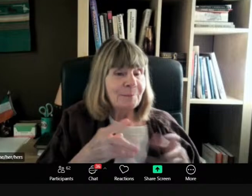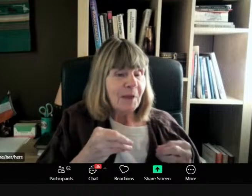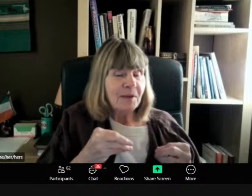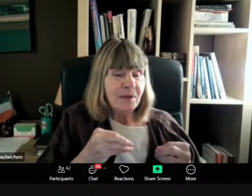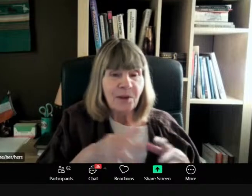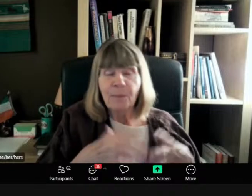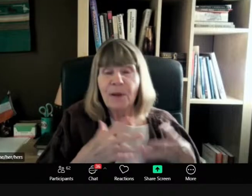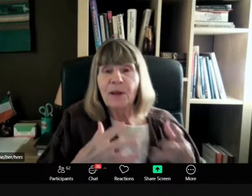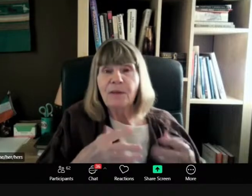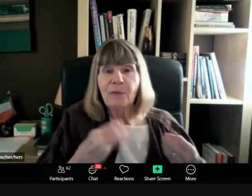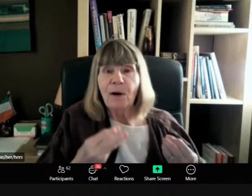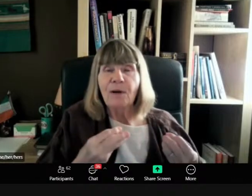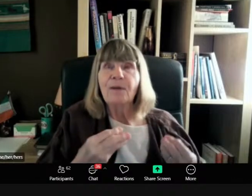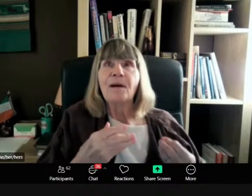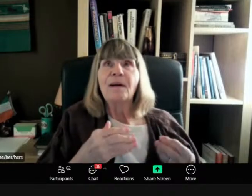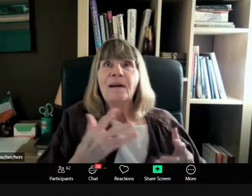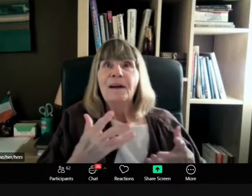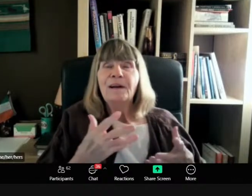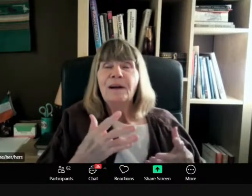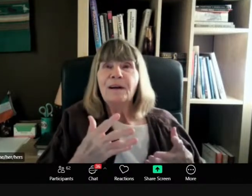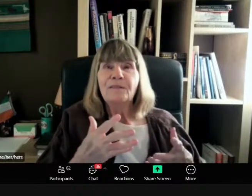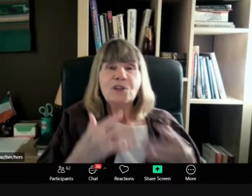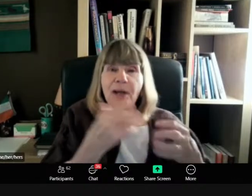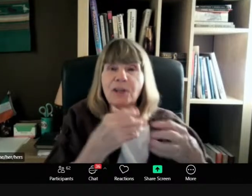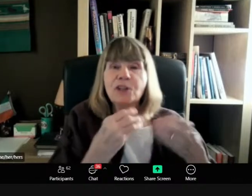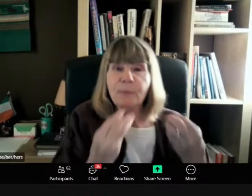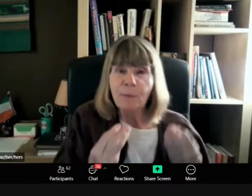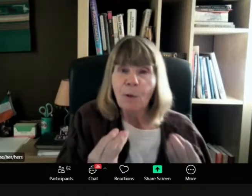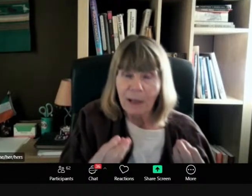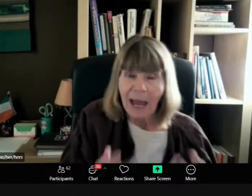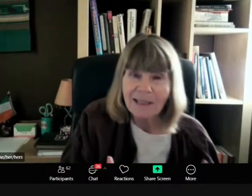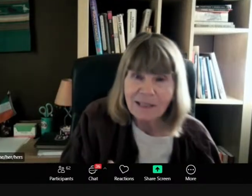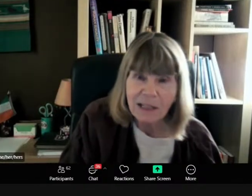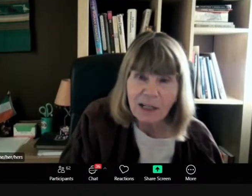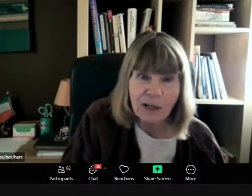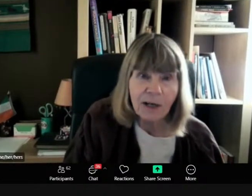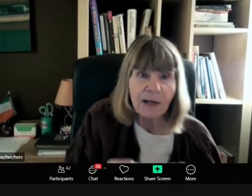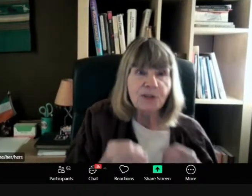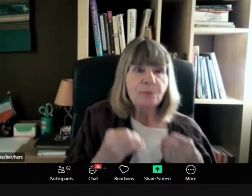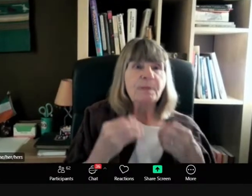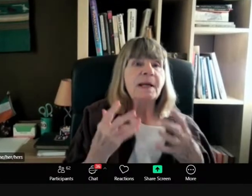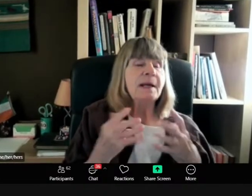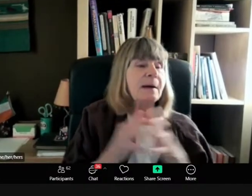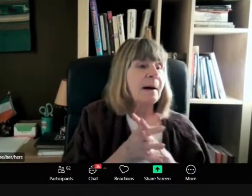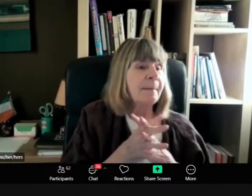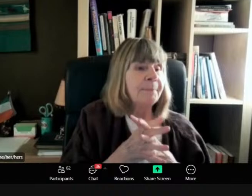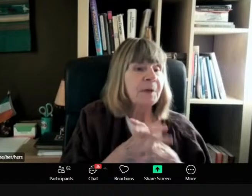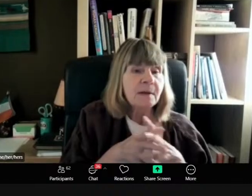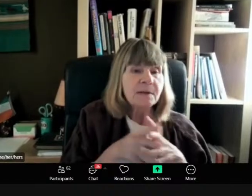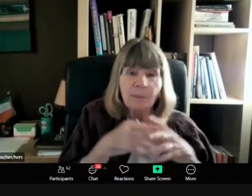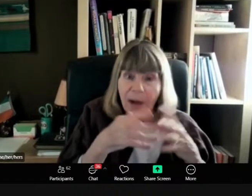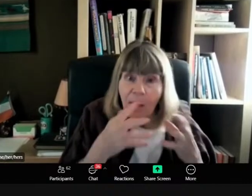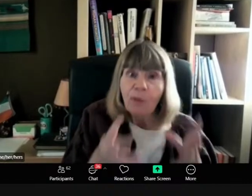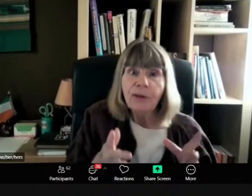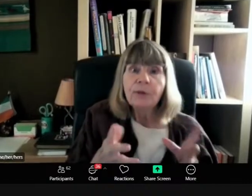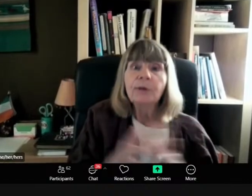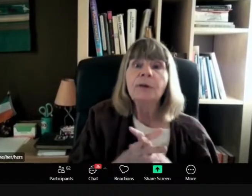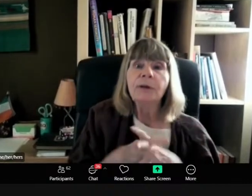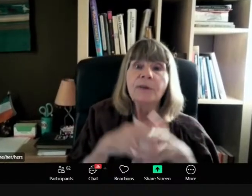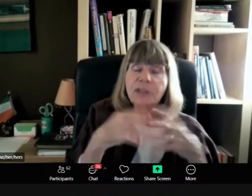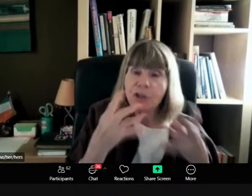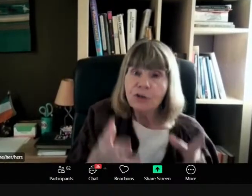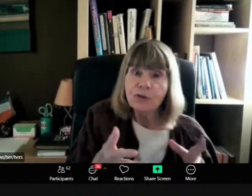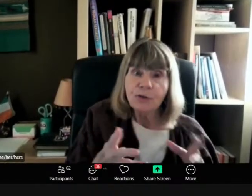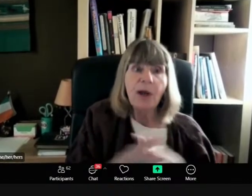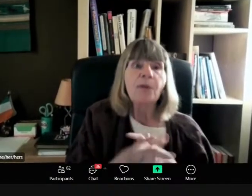the ability for our vaginas to be more elastic, to be somewhat